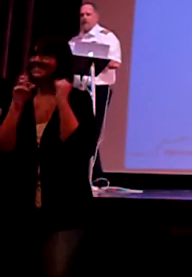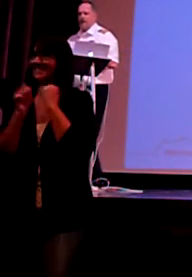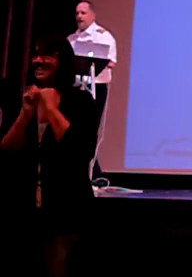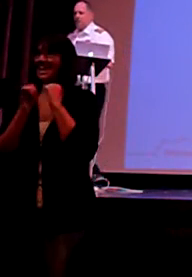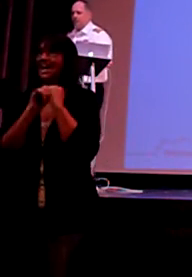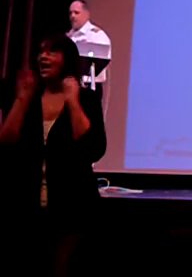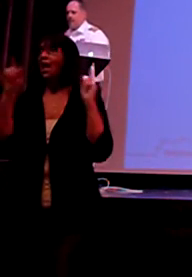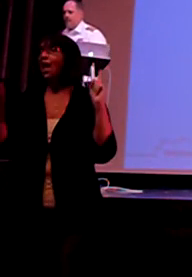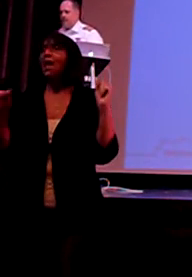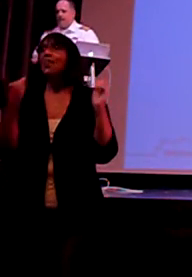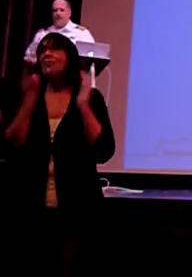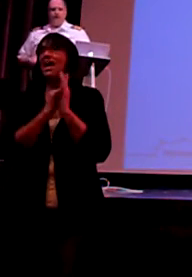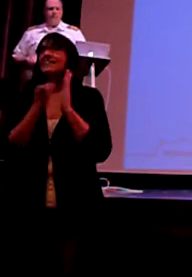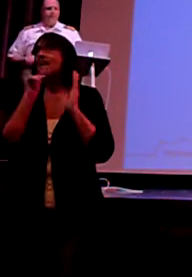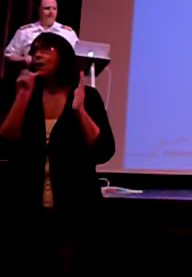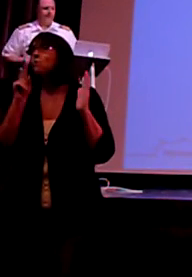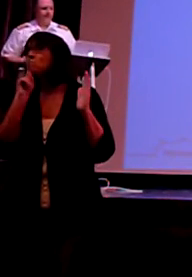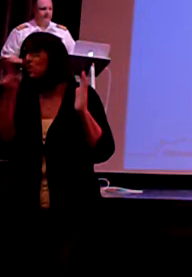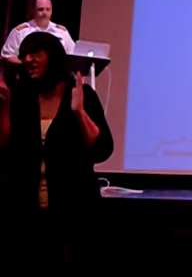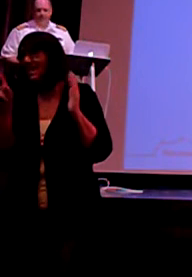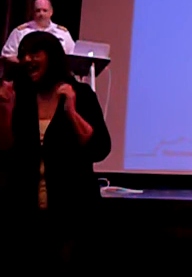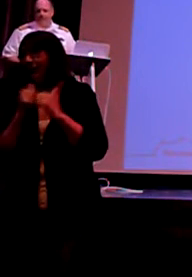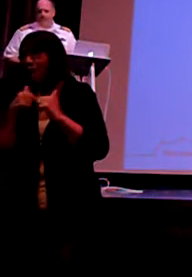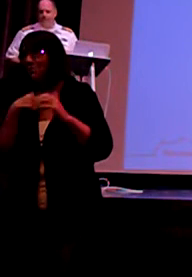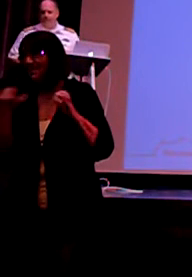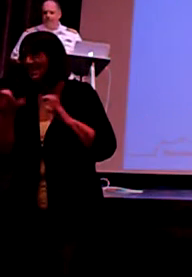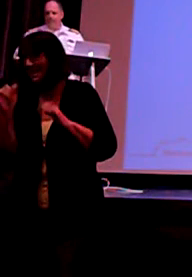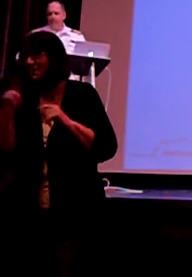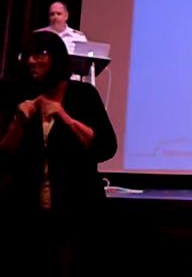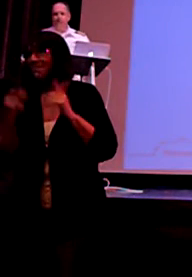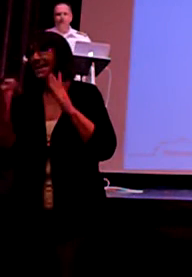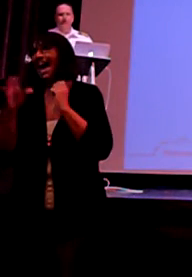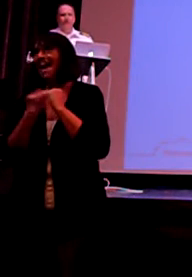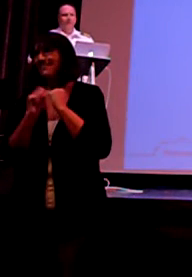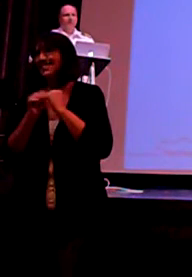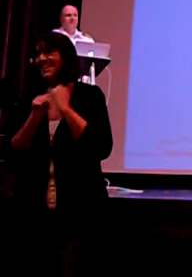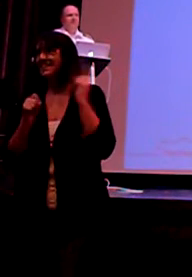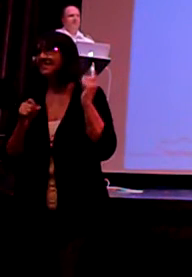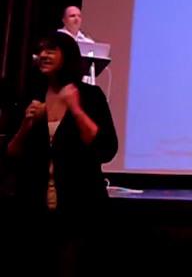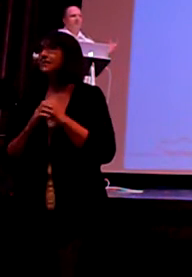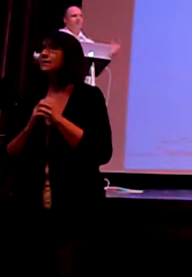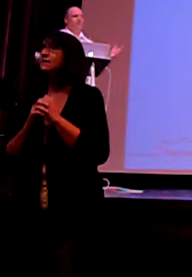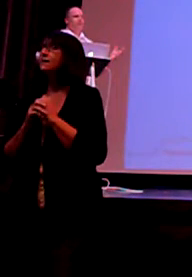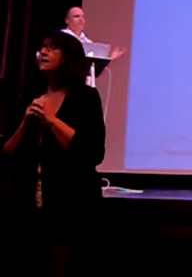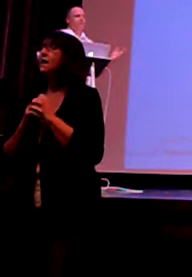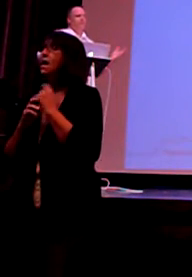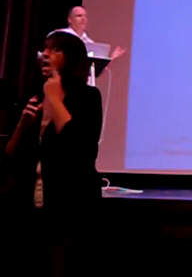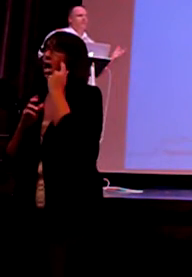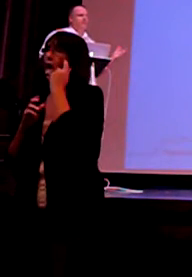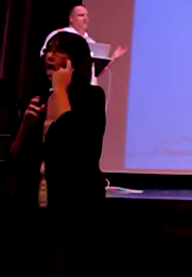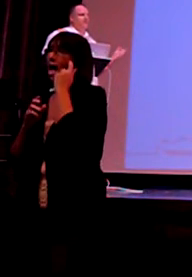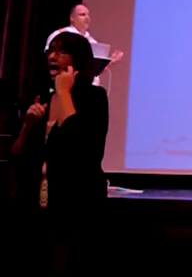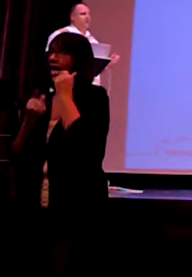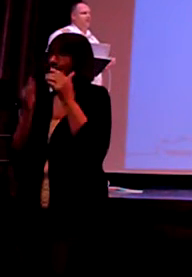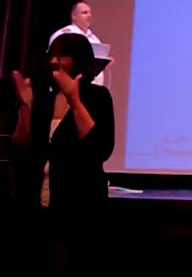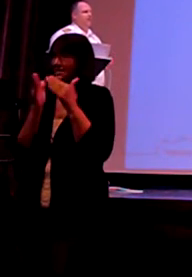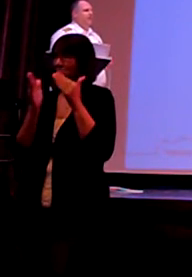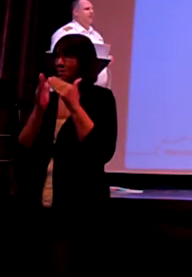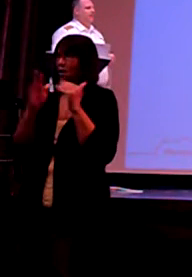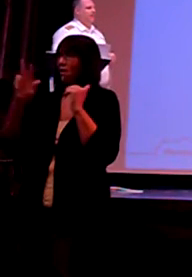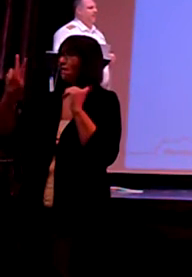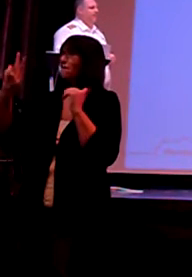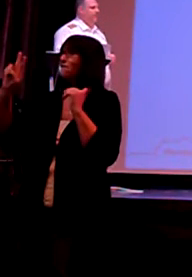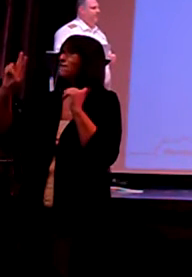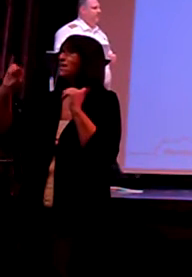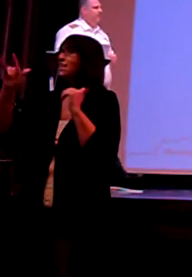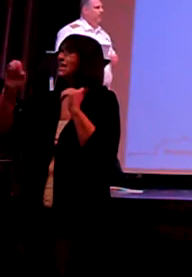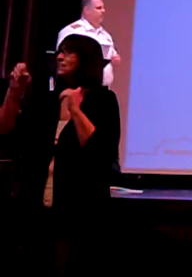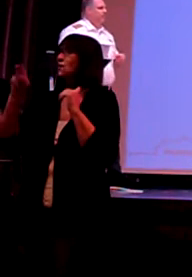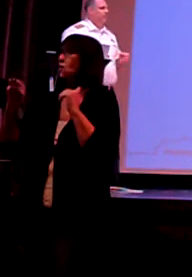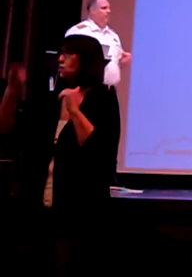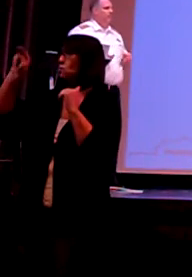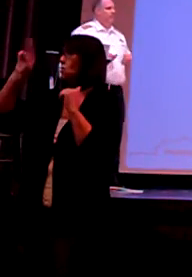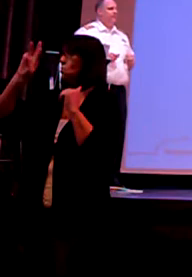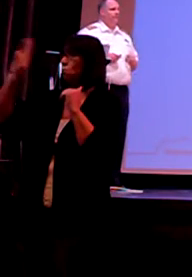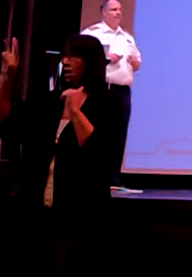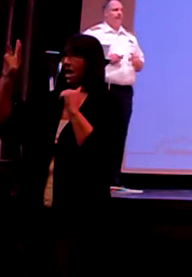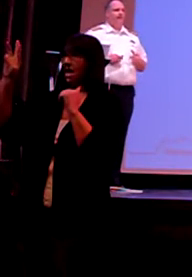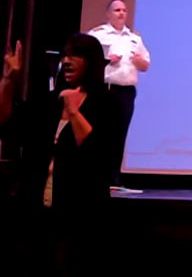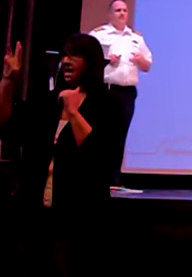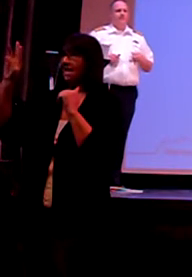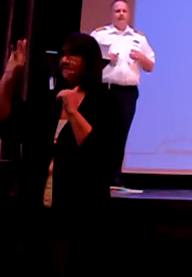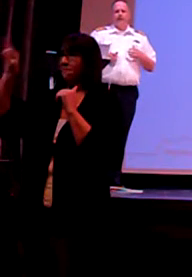not really how we did it. St. Nazaire is a small village up on the northwest coast